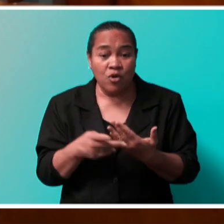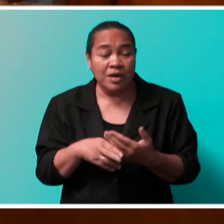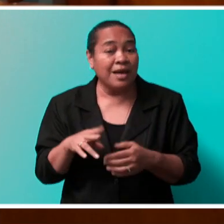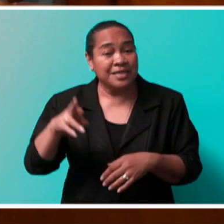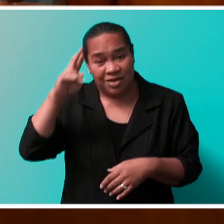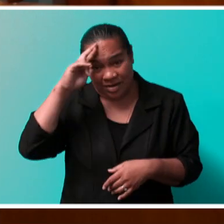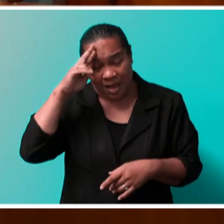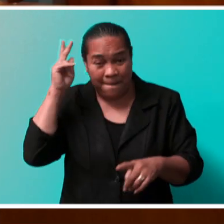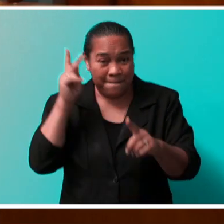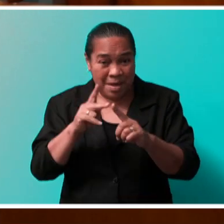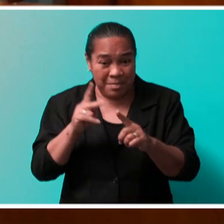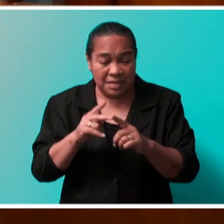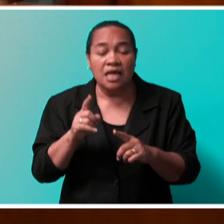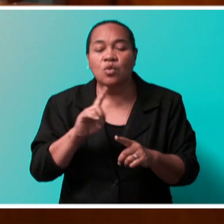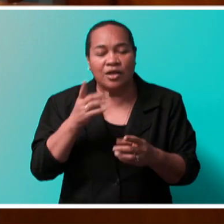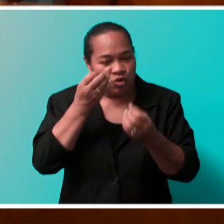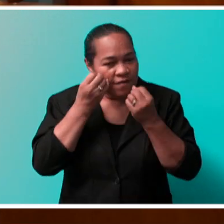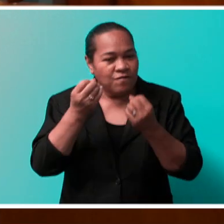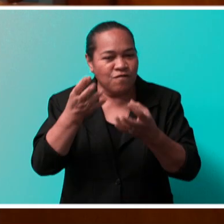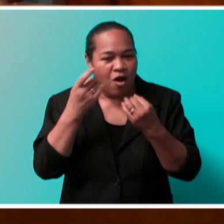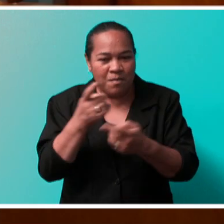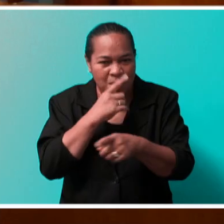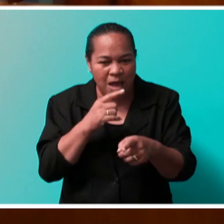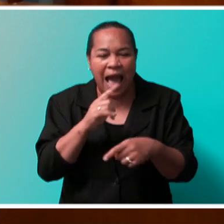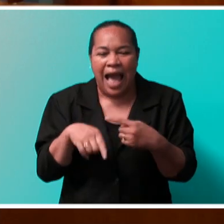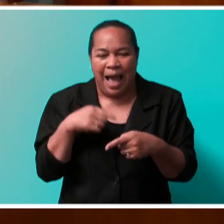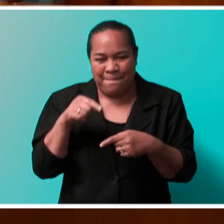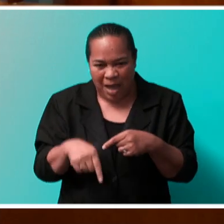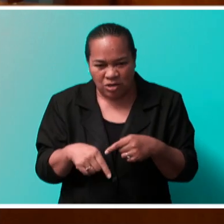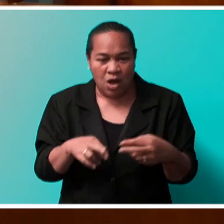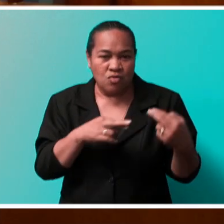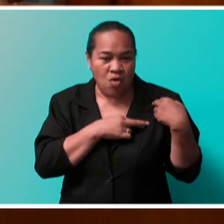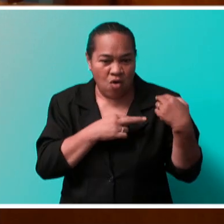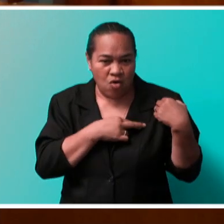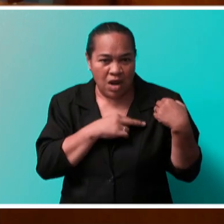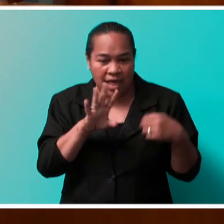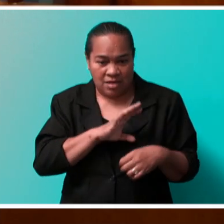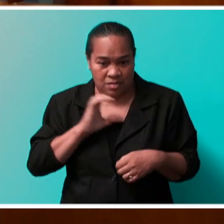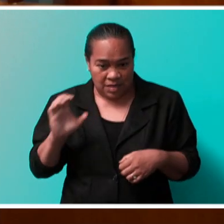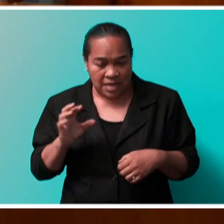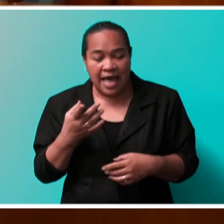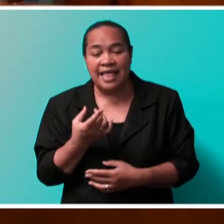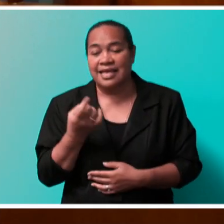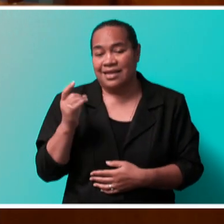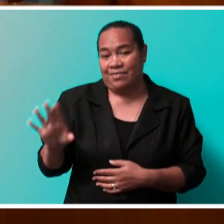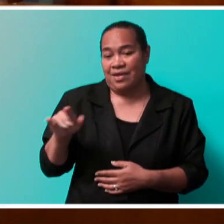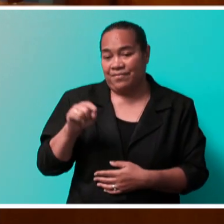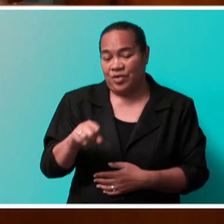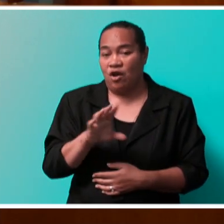to inform the public about the establishment, role, and independence of the